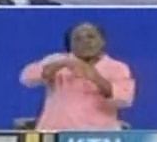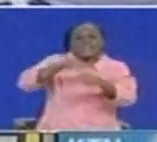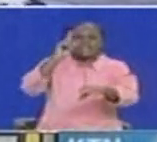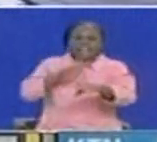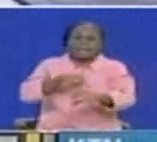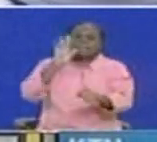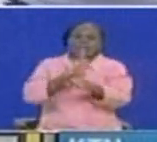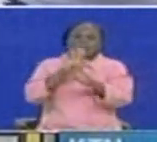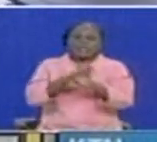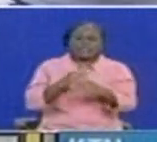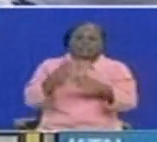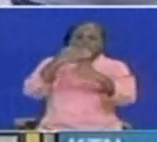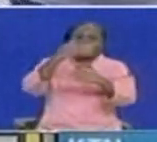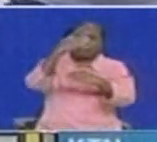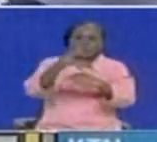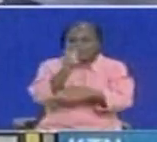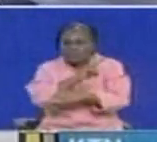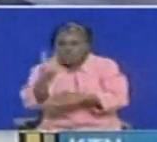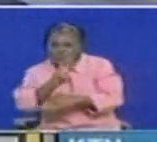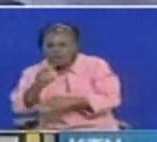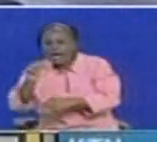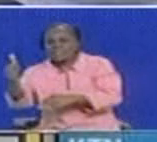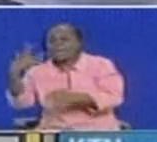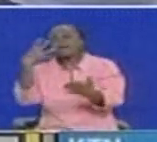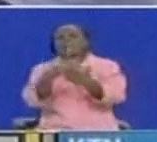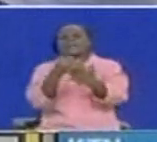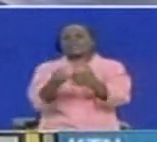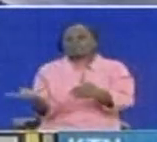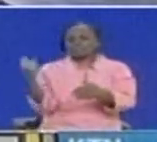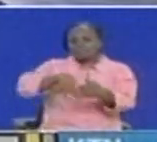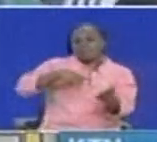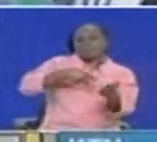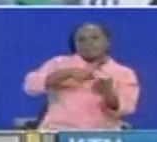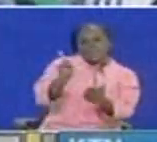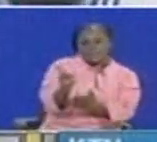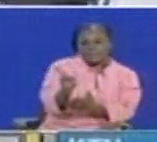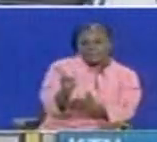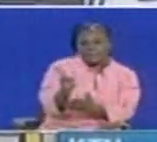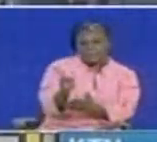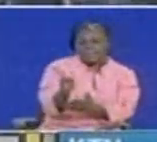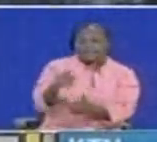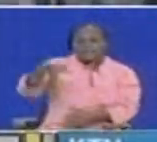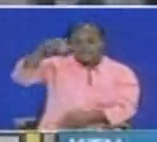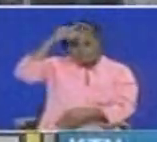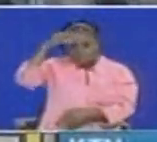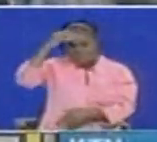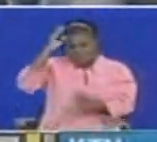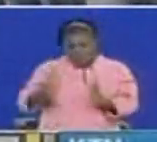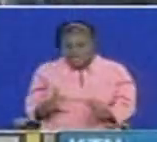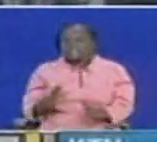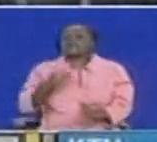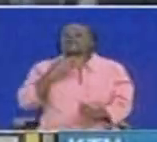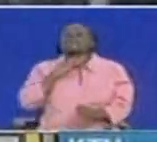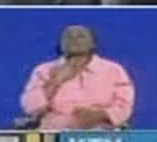people are deferring to go and look for other money somewhere to come and clear education. The students called for the resignation